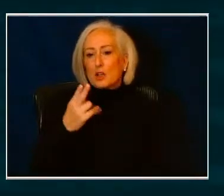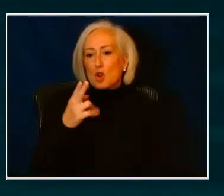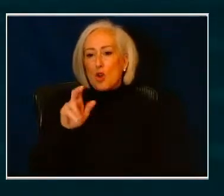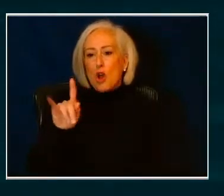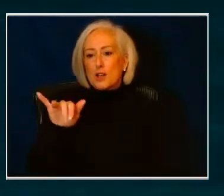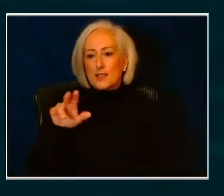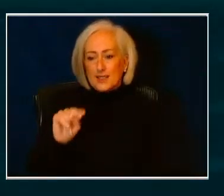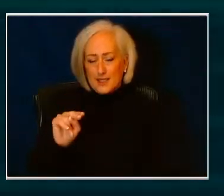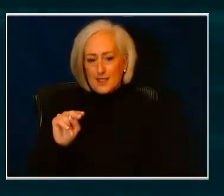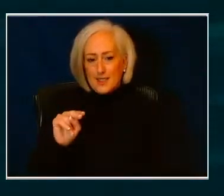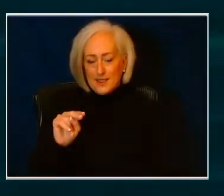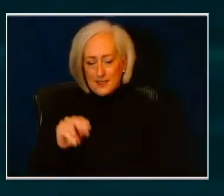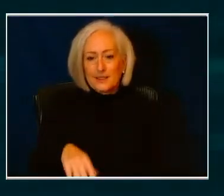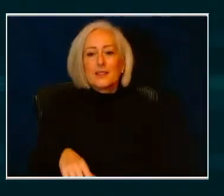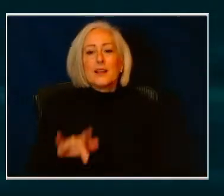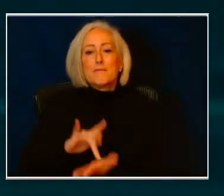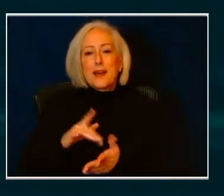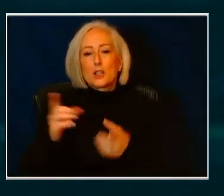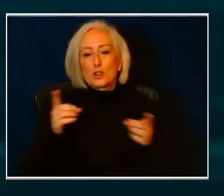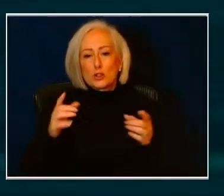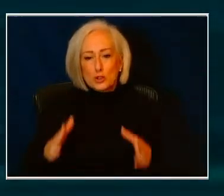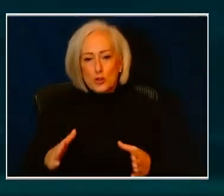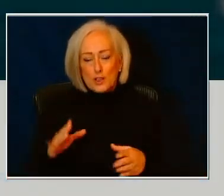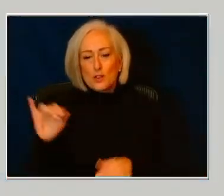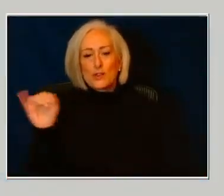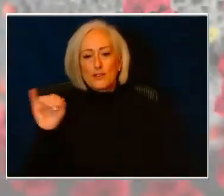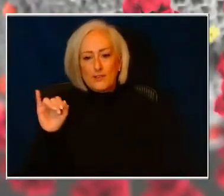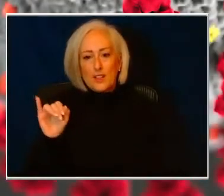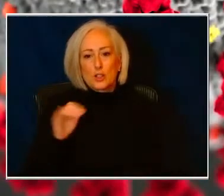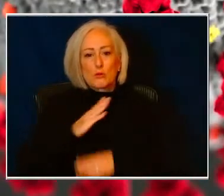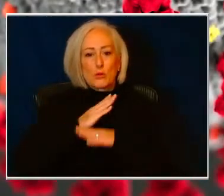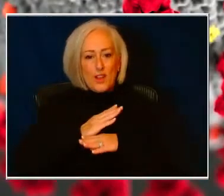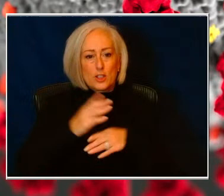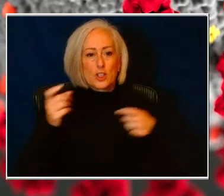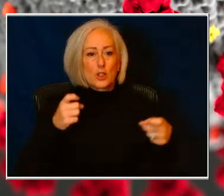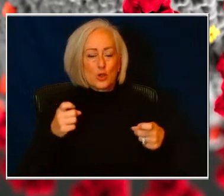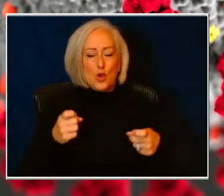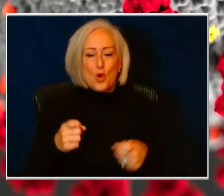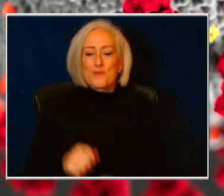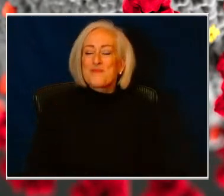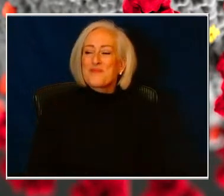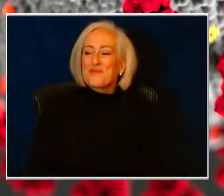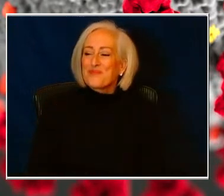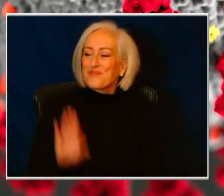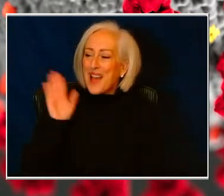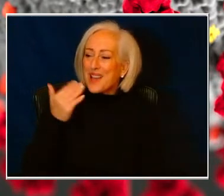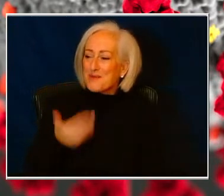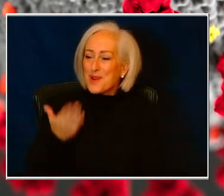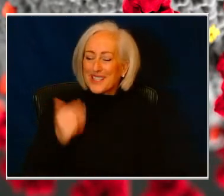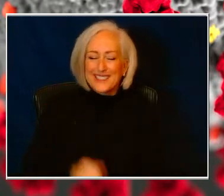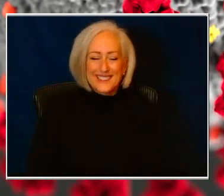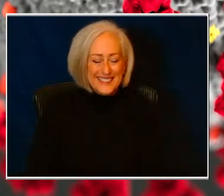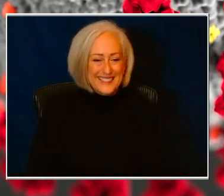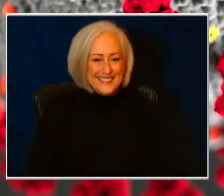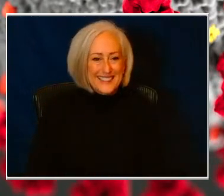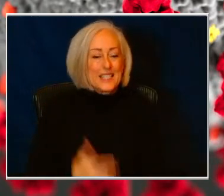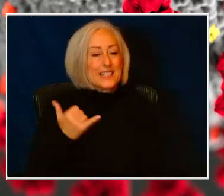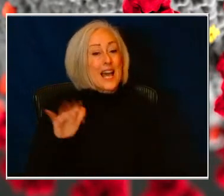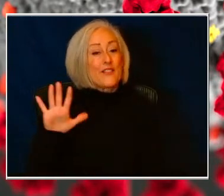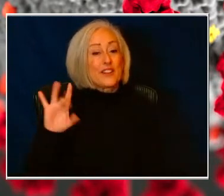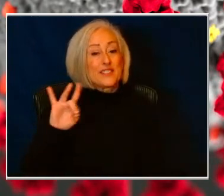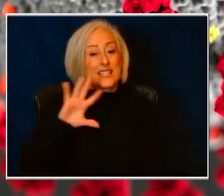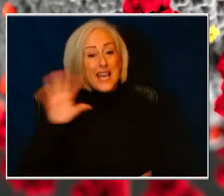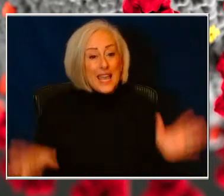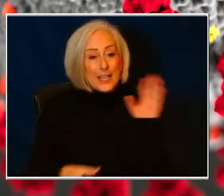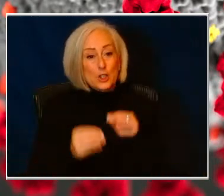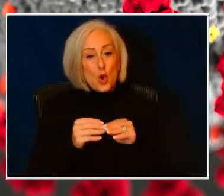Prevention and Control, to share our numbers this morning. Good morning. How are you? Yeah, hi. Good. Hi. Yeah, right now we have 58 total in the